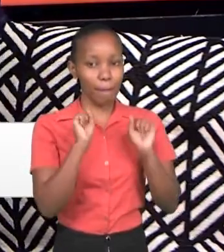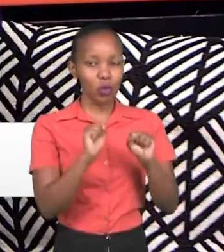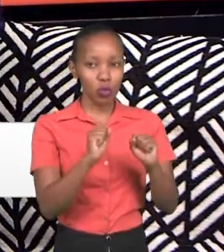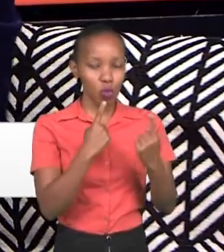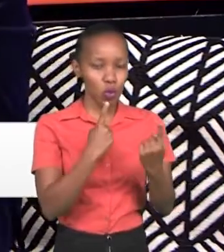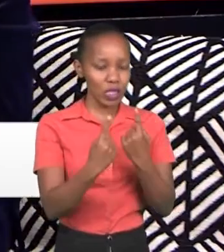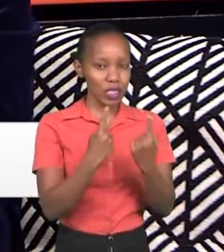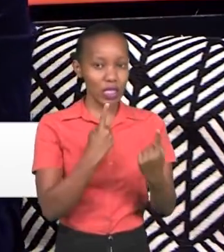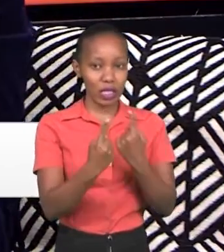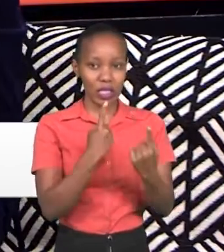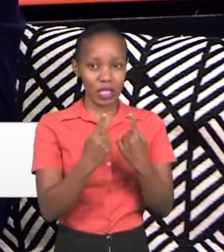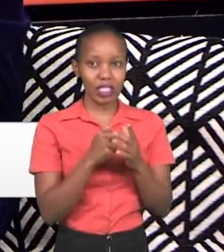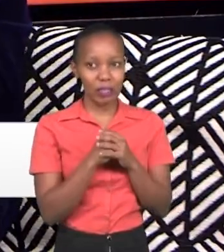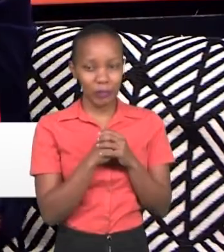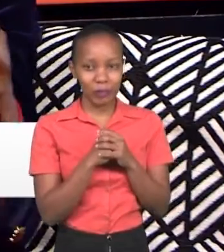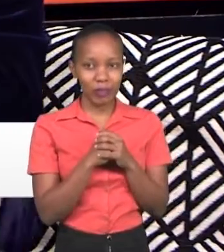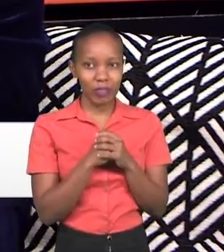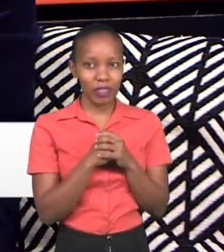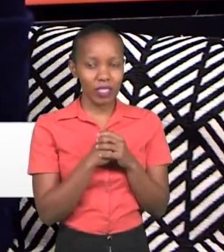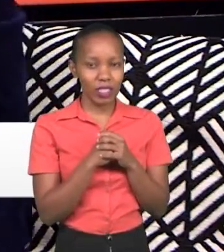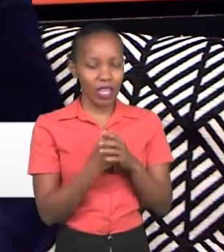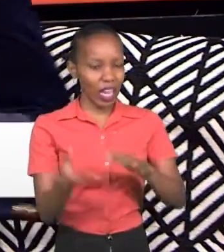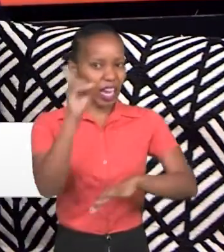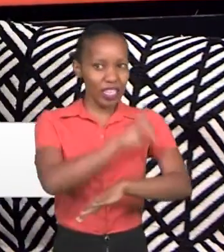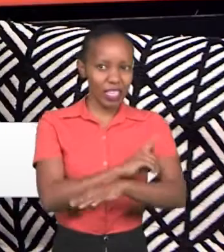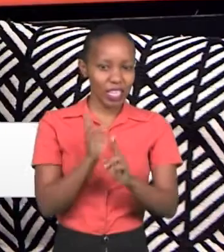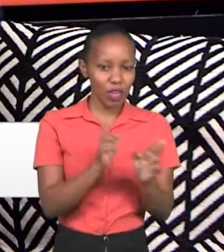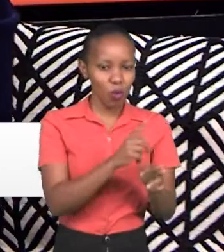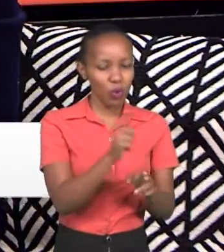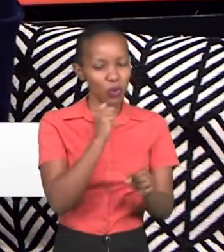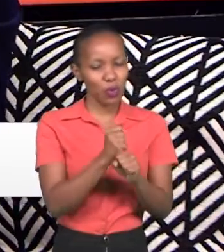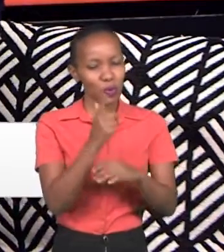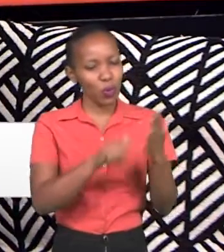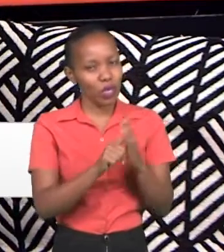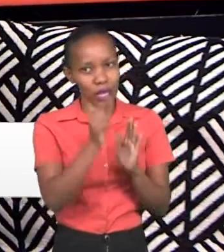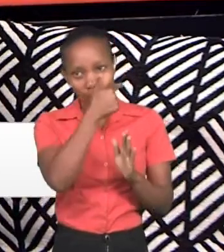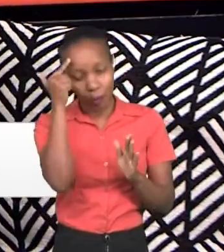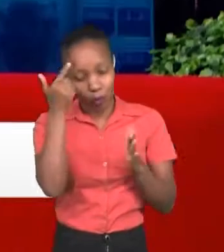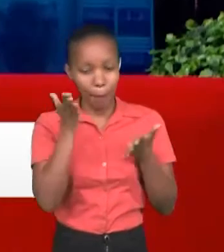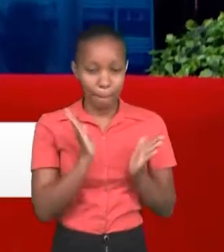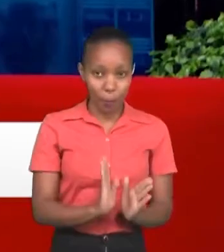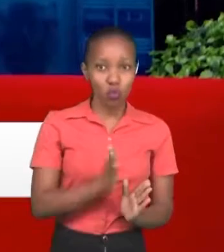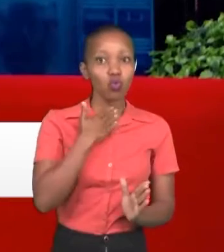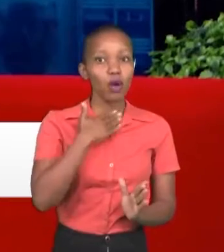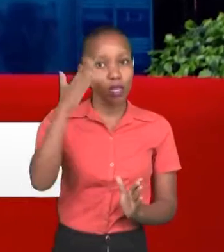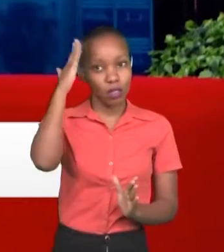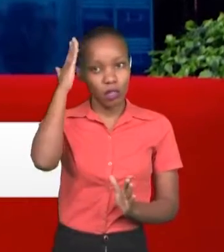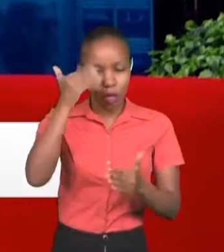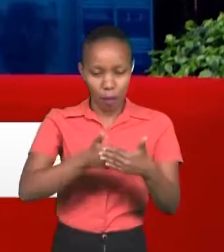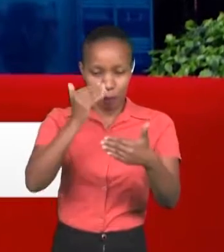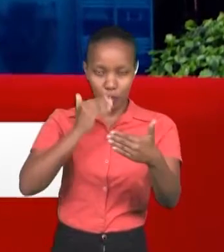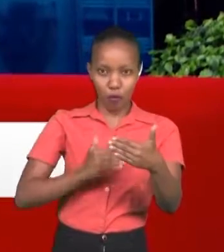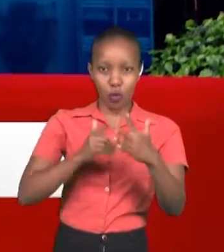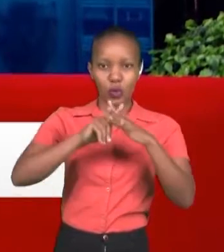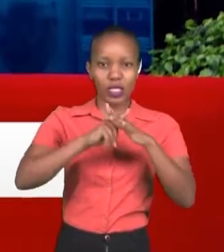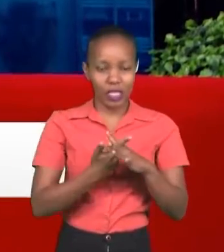your cycle. In a typical day, what do you do? Because maybe someone will want to know, before now we go to the nitty-gritties